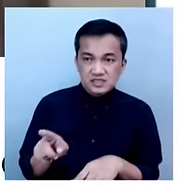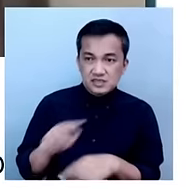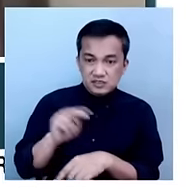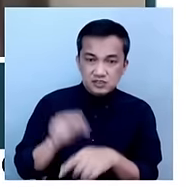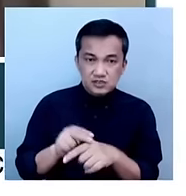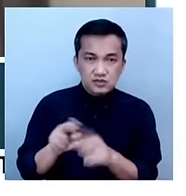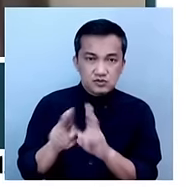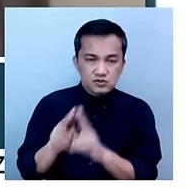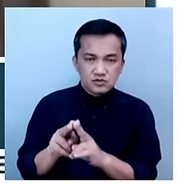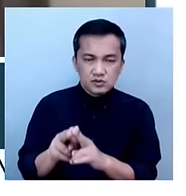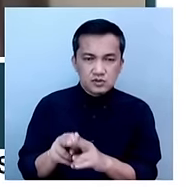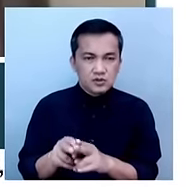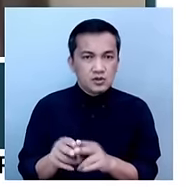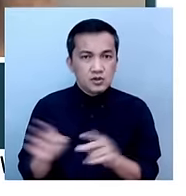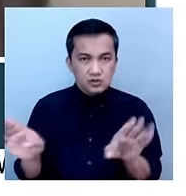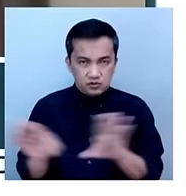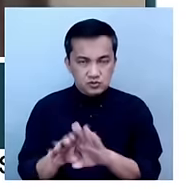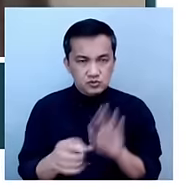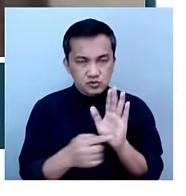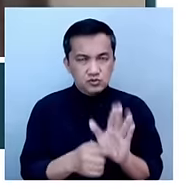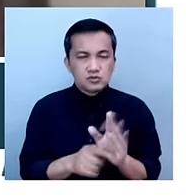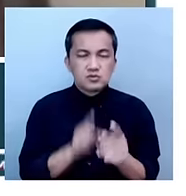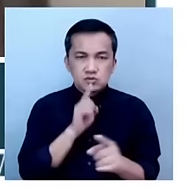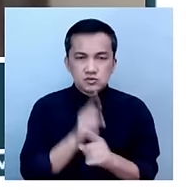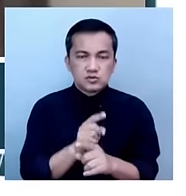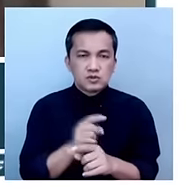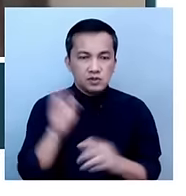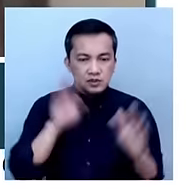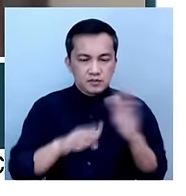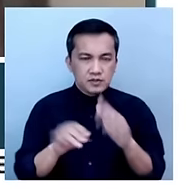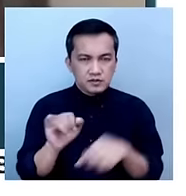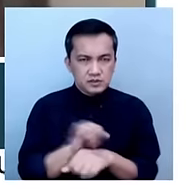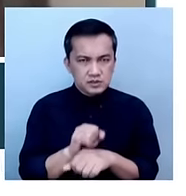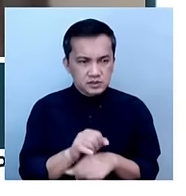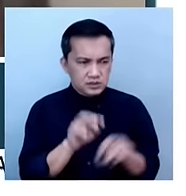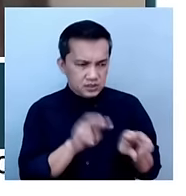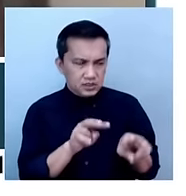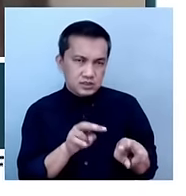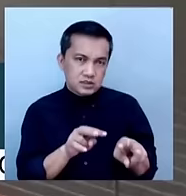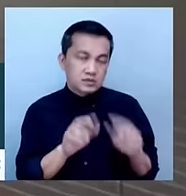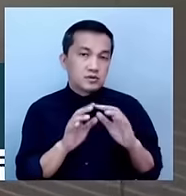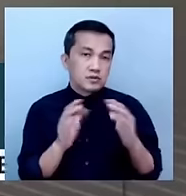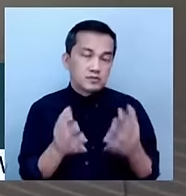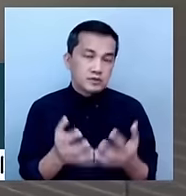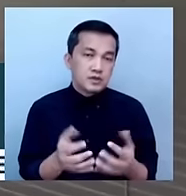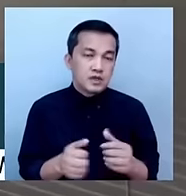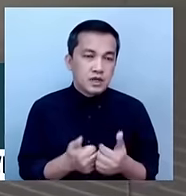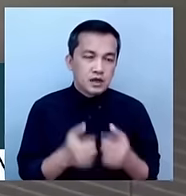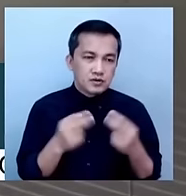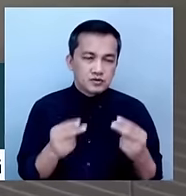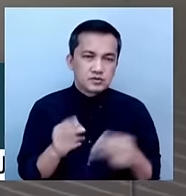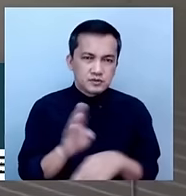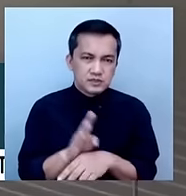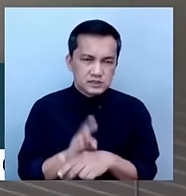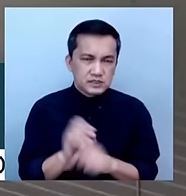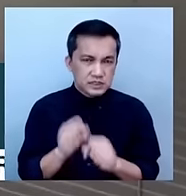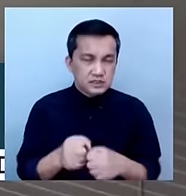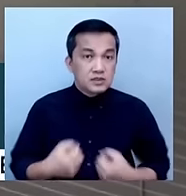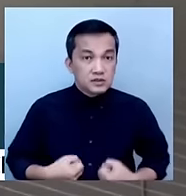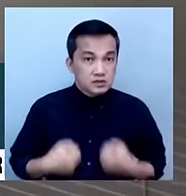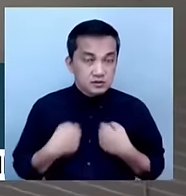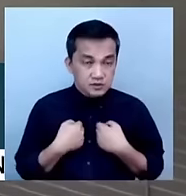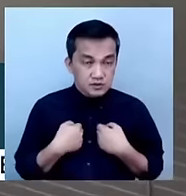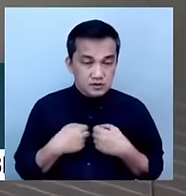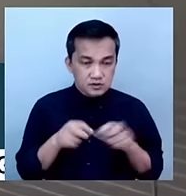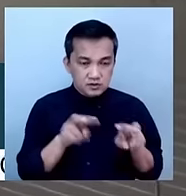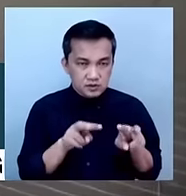closure shows a real problem in the industry that's being observed globally. How news as a business can survive as the viewing